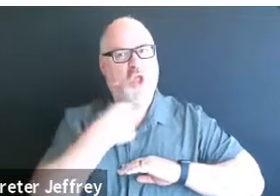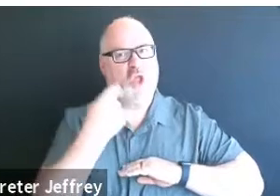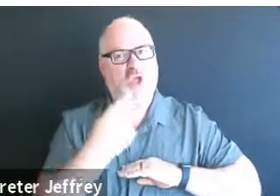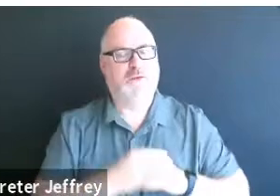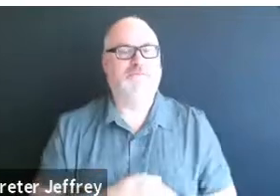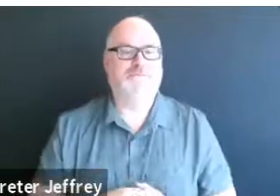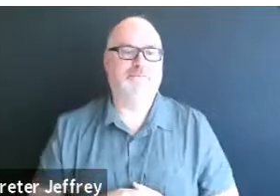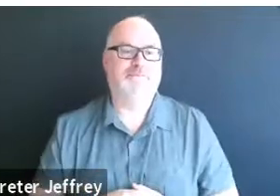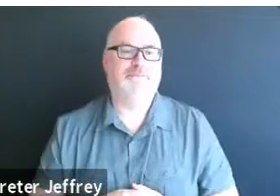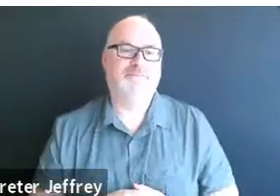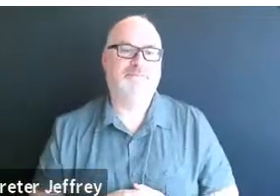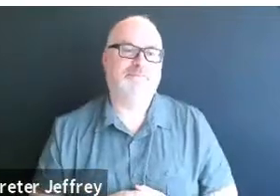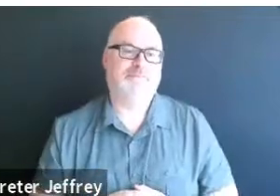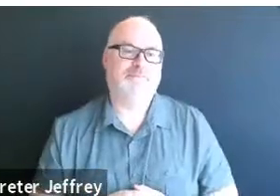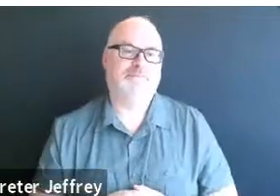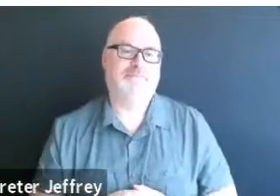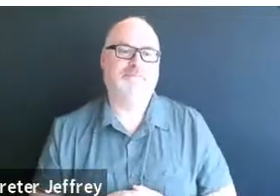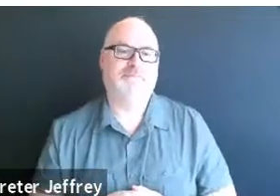And then I hit save.